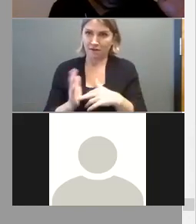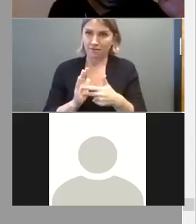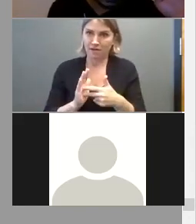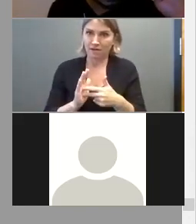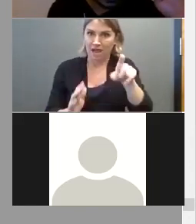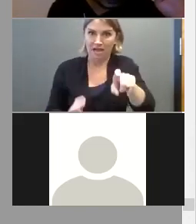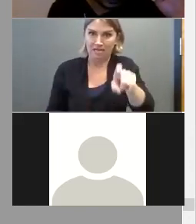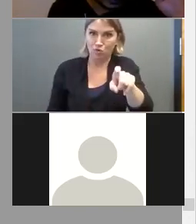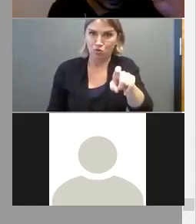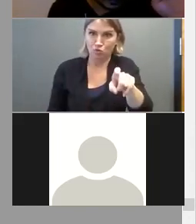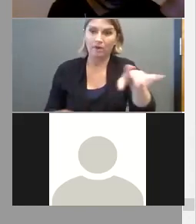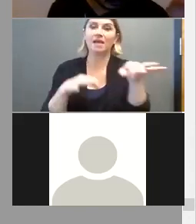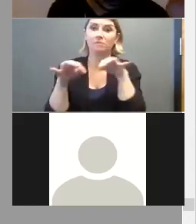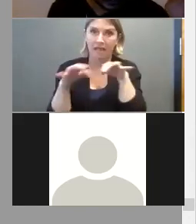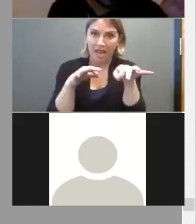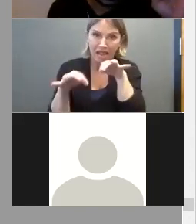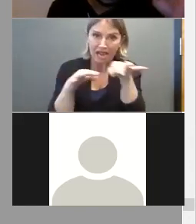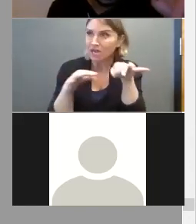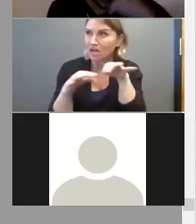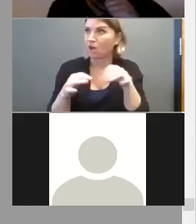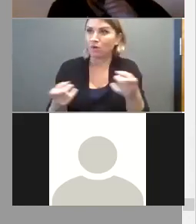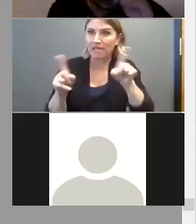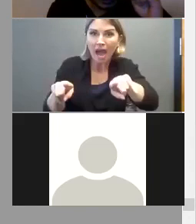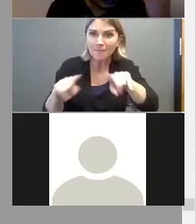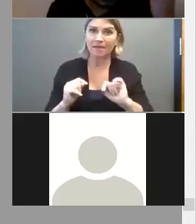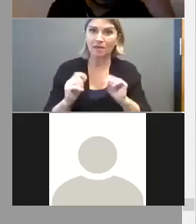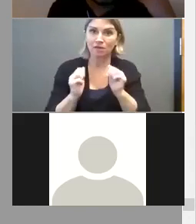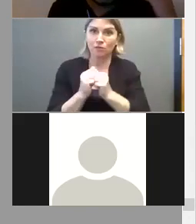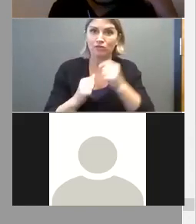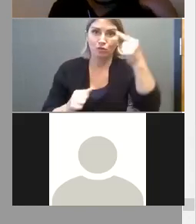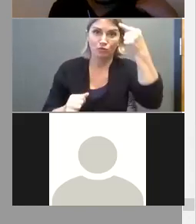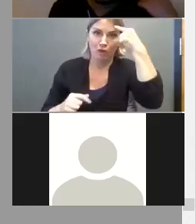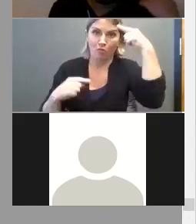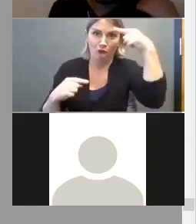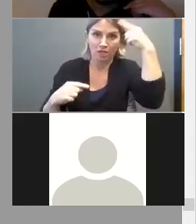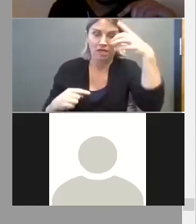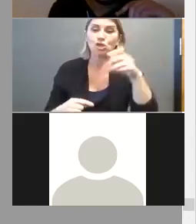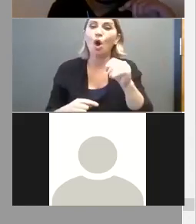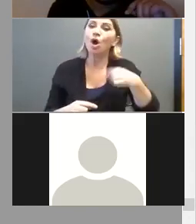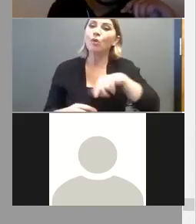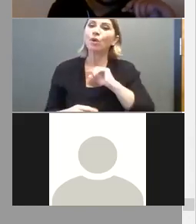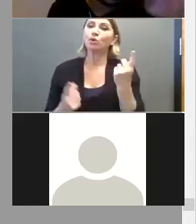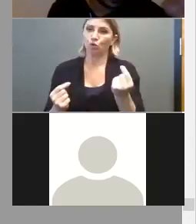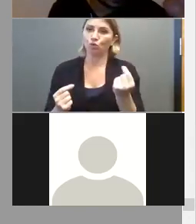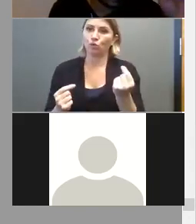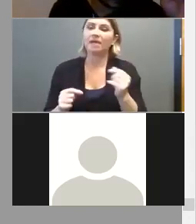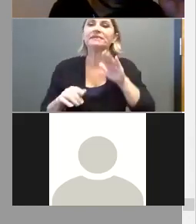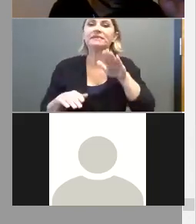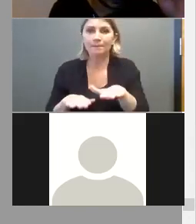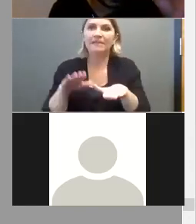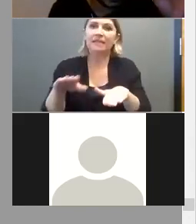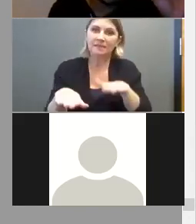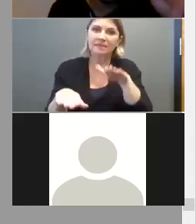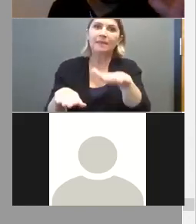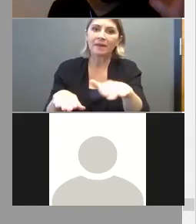to explain to you guys this thing. So again, so let's do one thing step by step. So yes, everyone